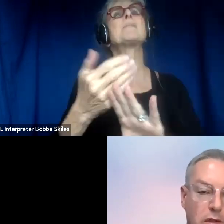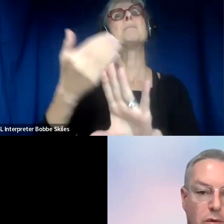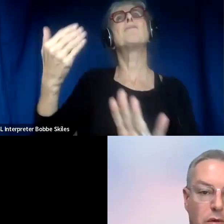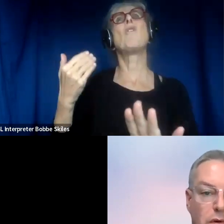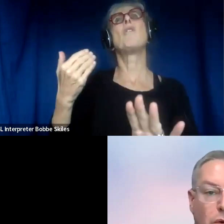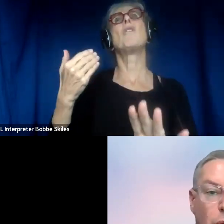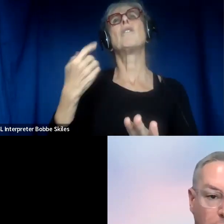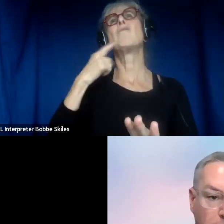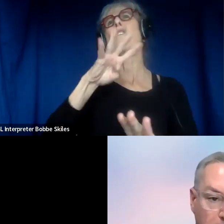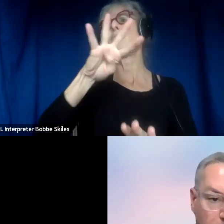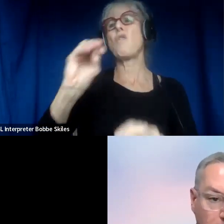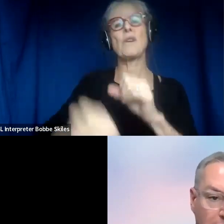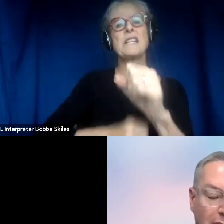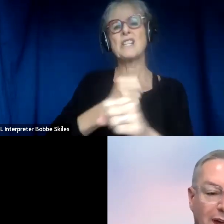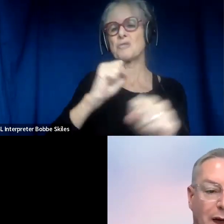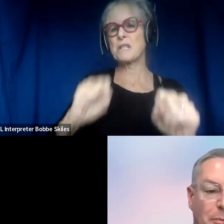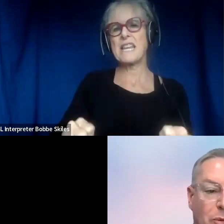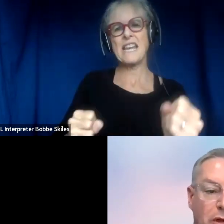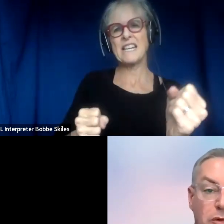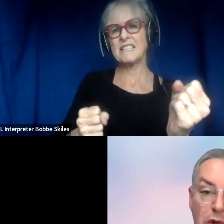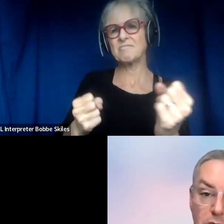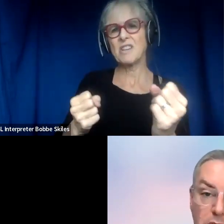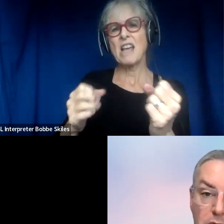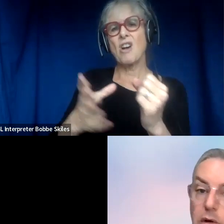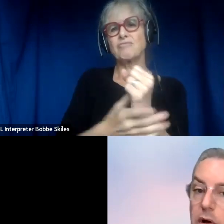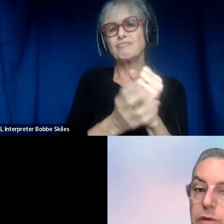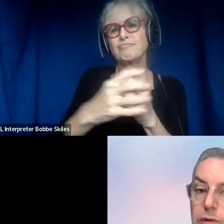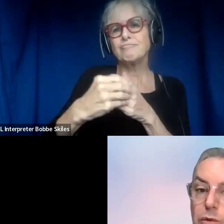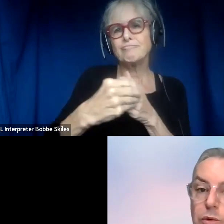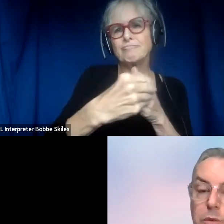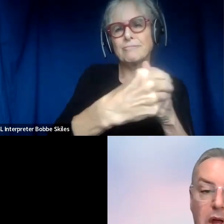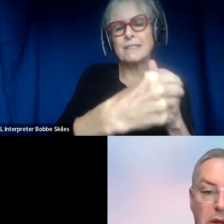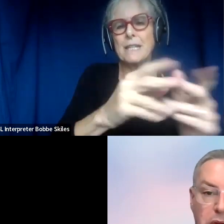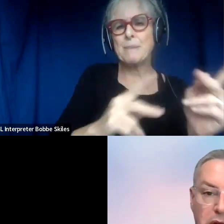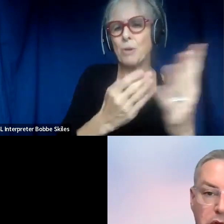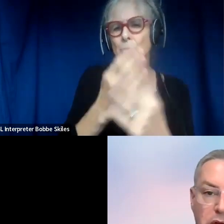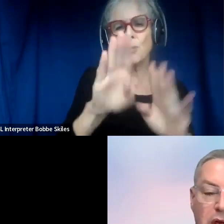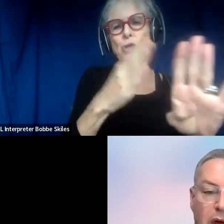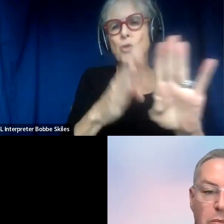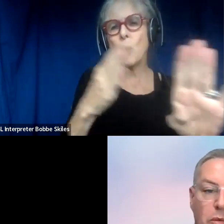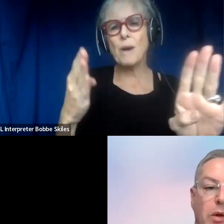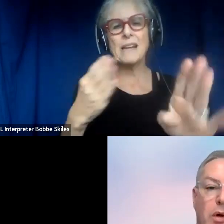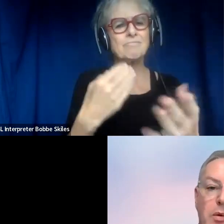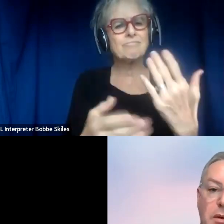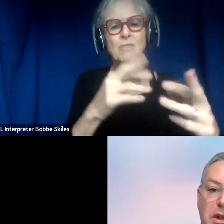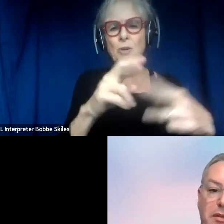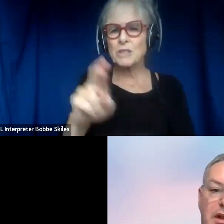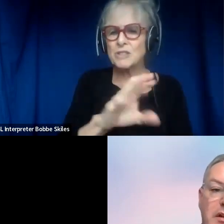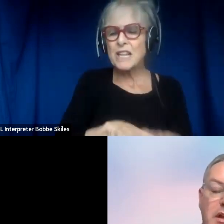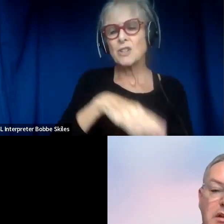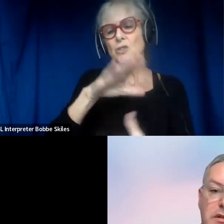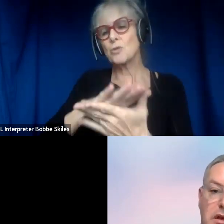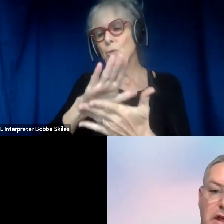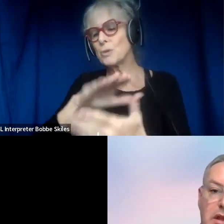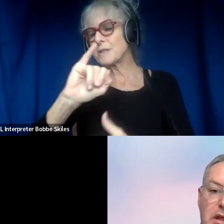cross through the doorway with people. Whether it was regional centers or also schools with IEPs. We'd work with somebody, find